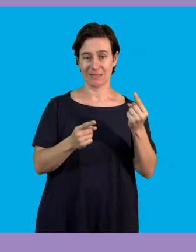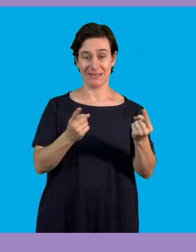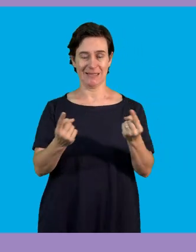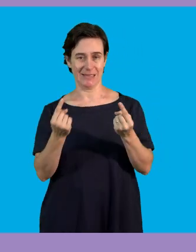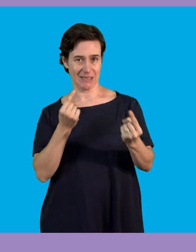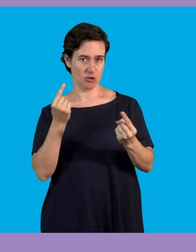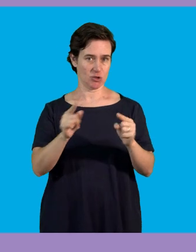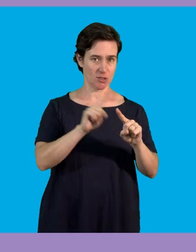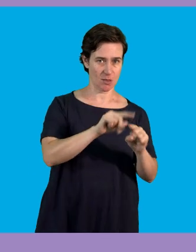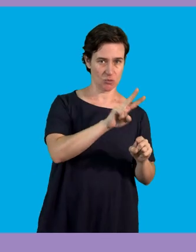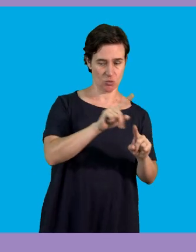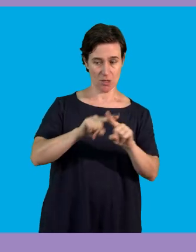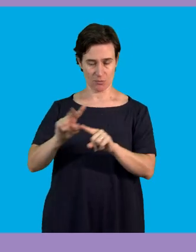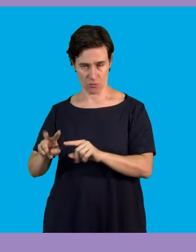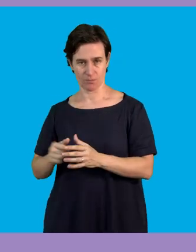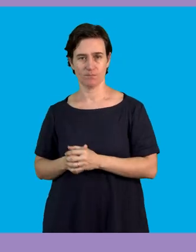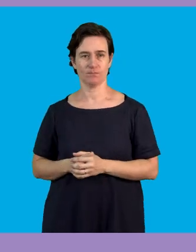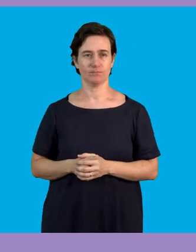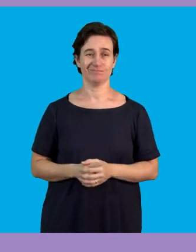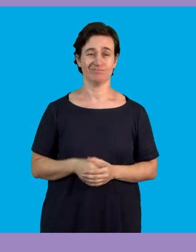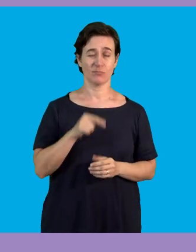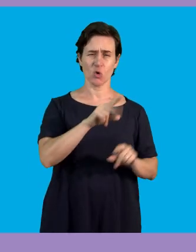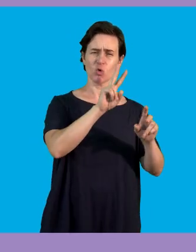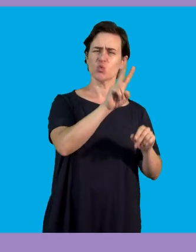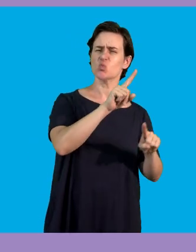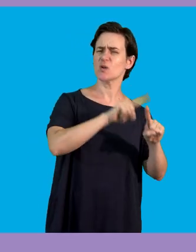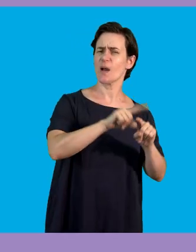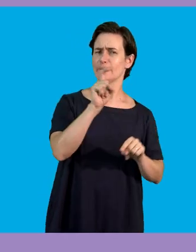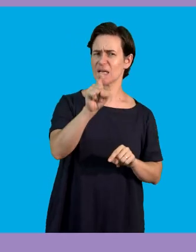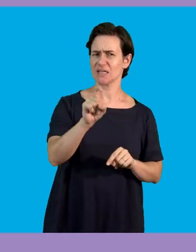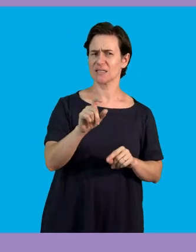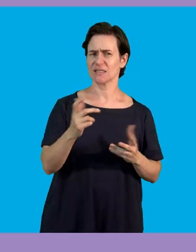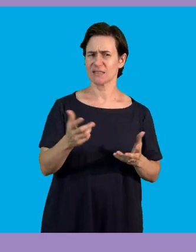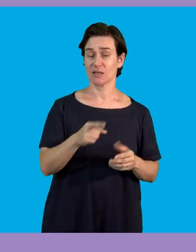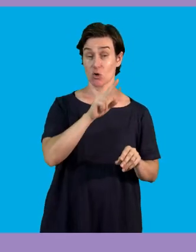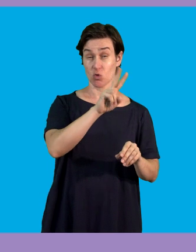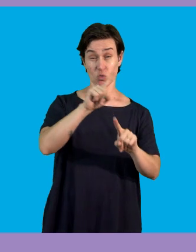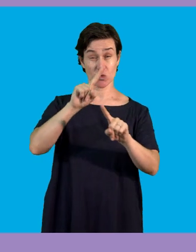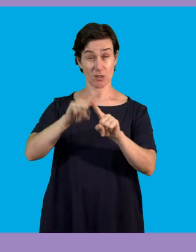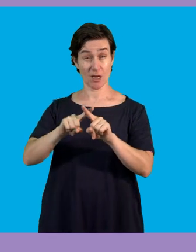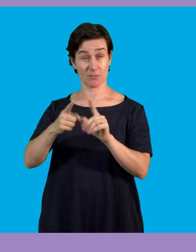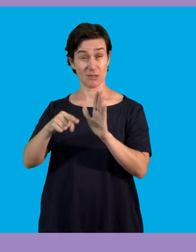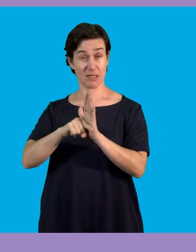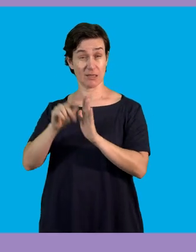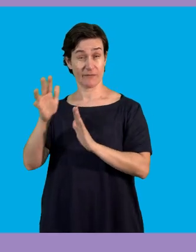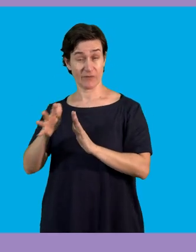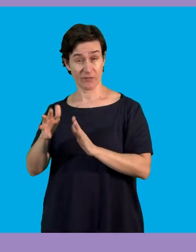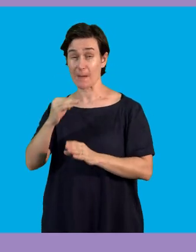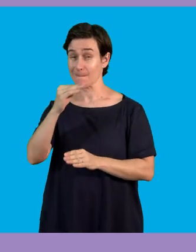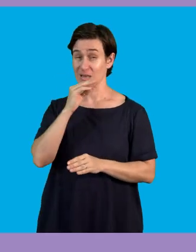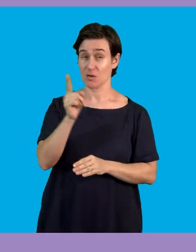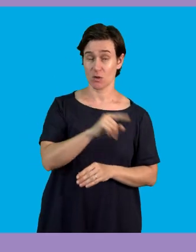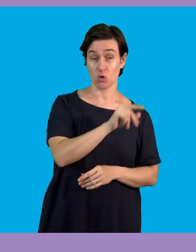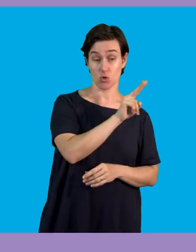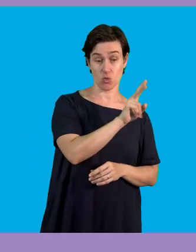2 must be multiplied by both terms. And when 2 is multiplied by both terms, it gives us